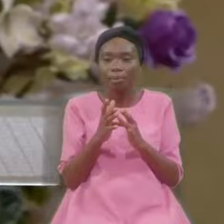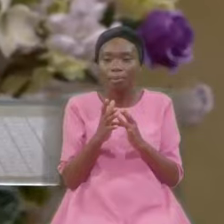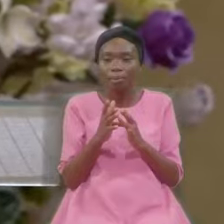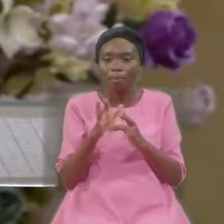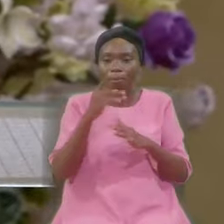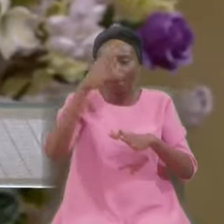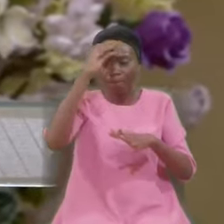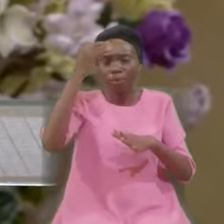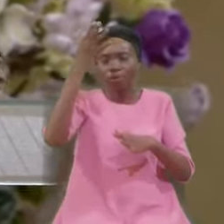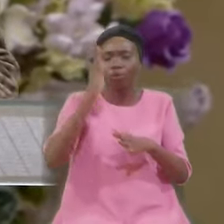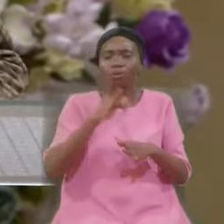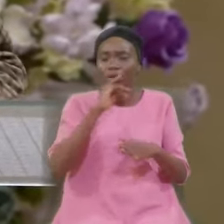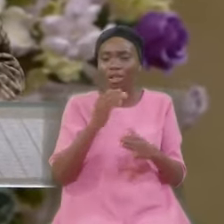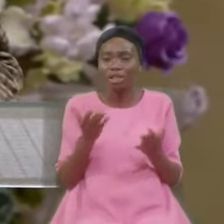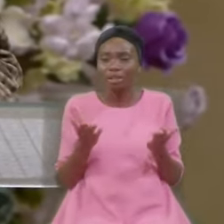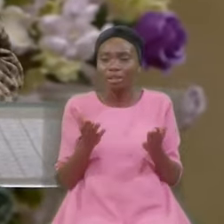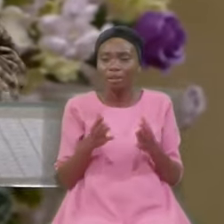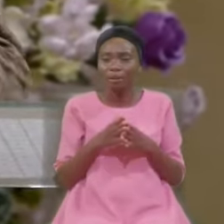The man of God is coming up.